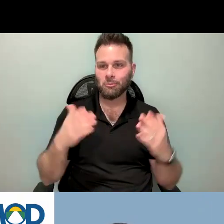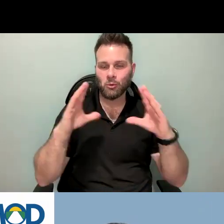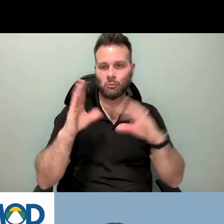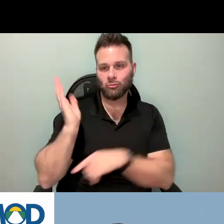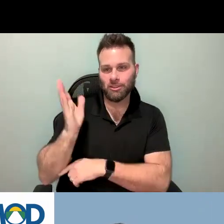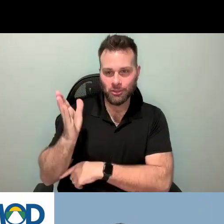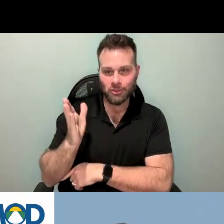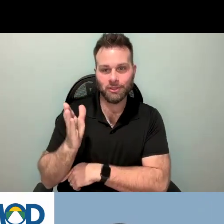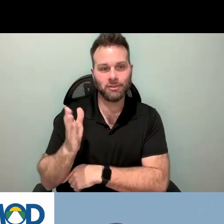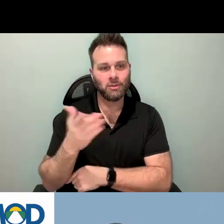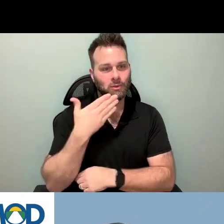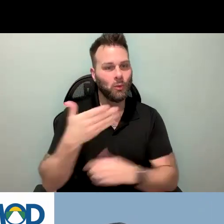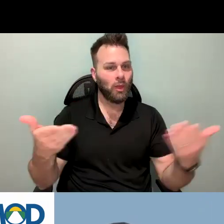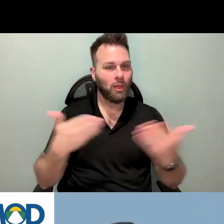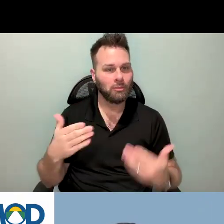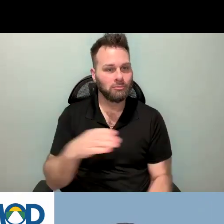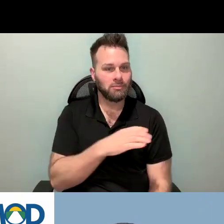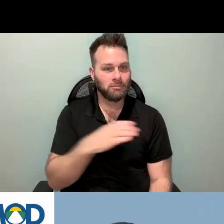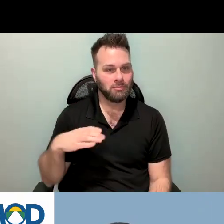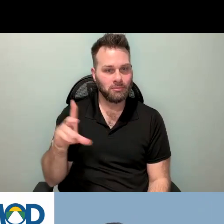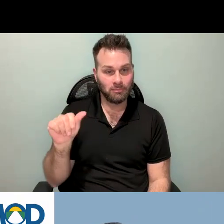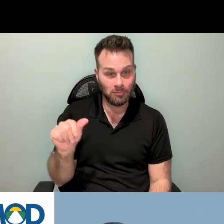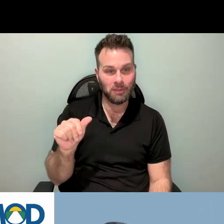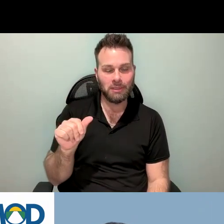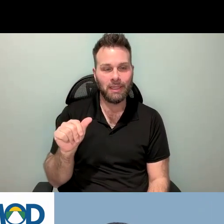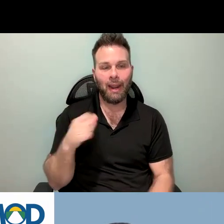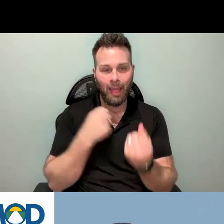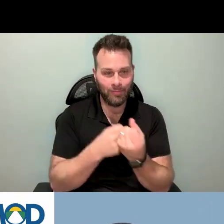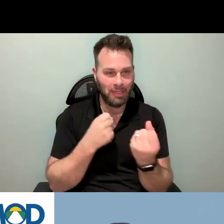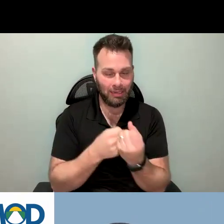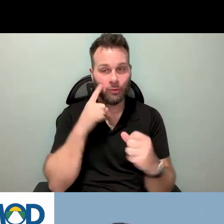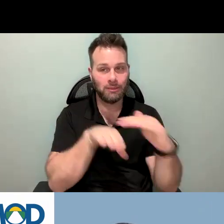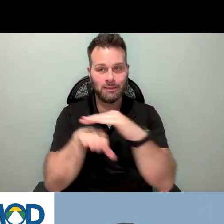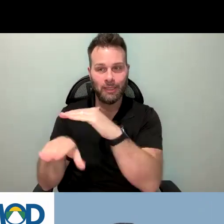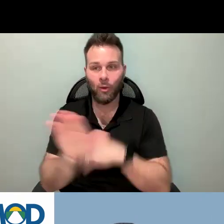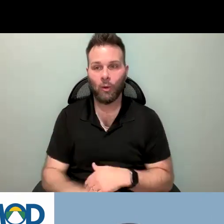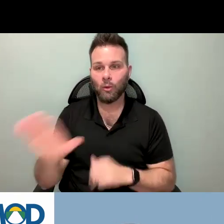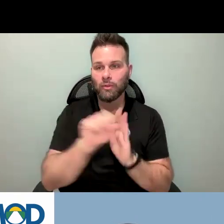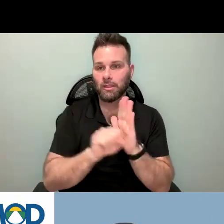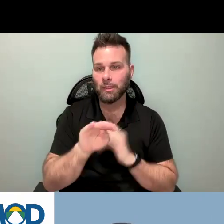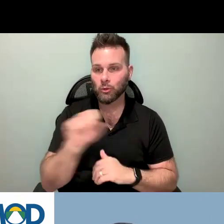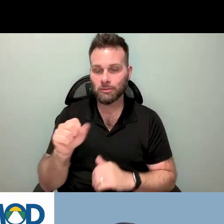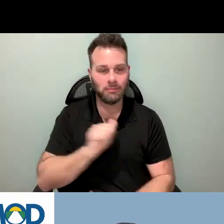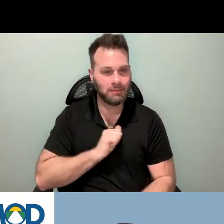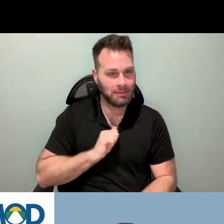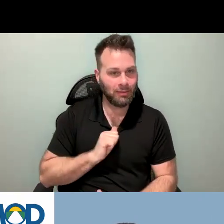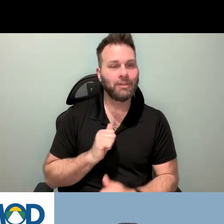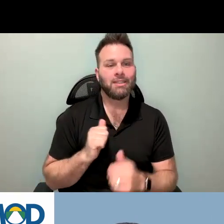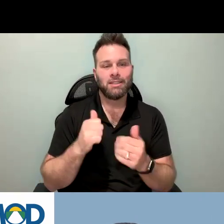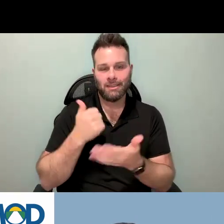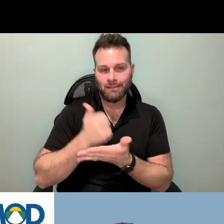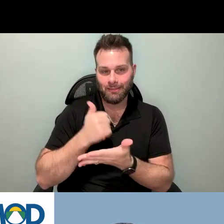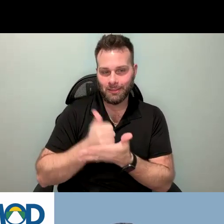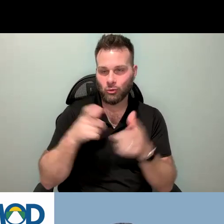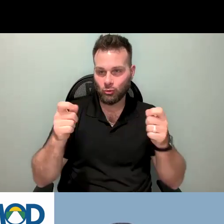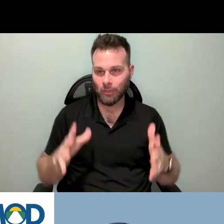for Accessibility and Inclusion throughout our Commonwealth. I am the Assistant Director for Community Services here at the Massachusetts Office on